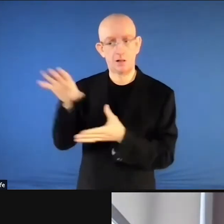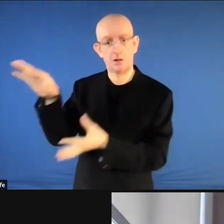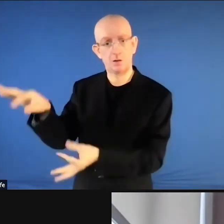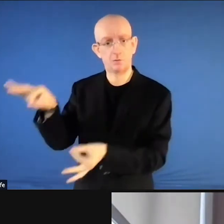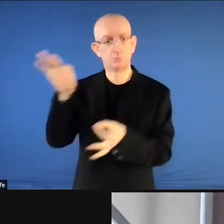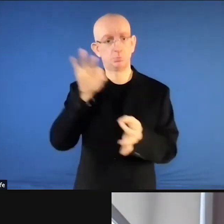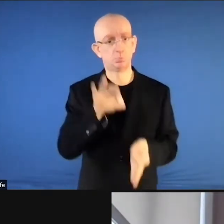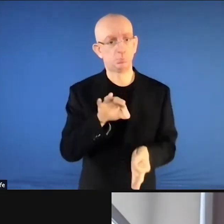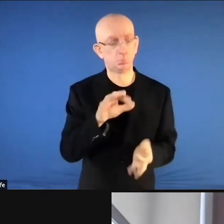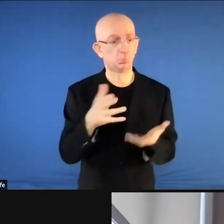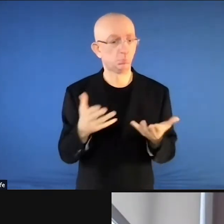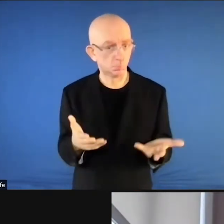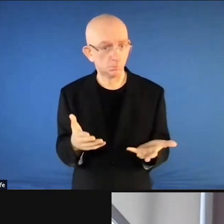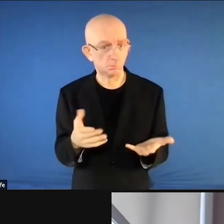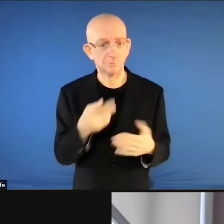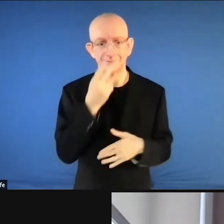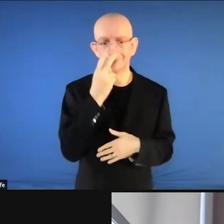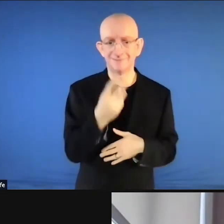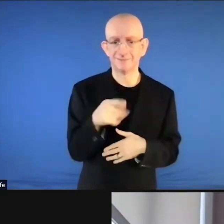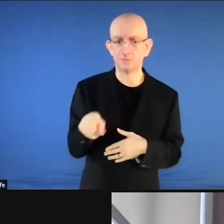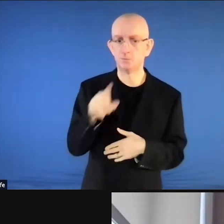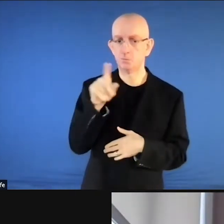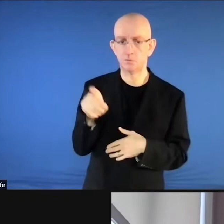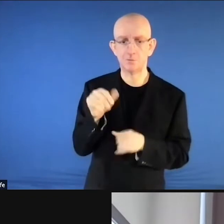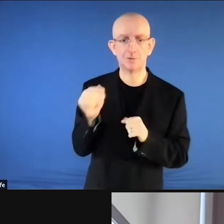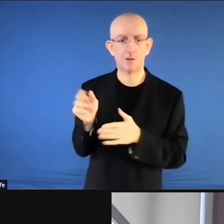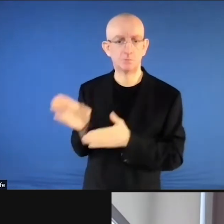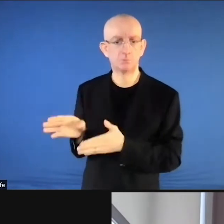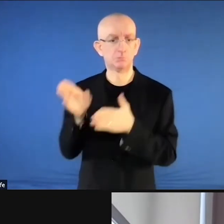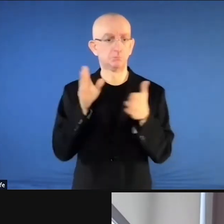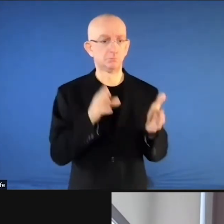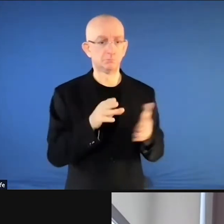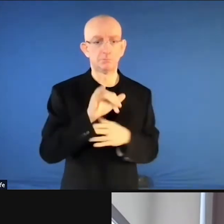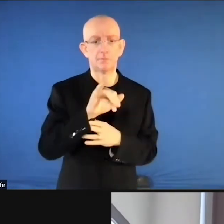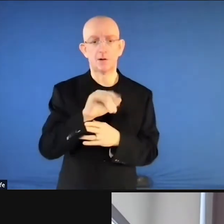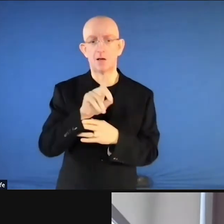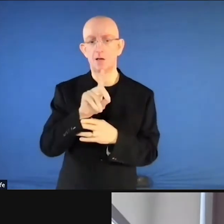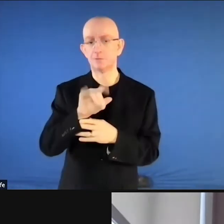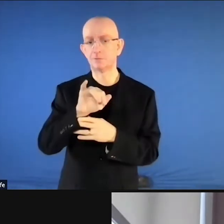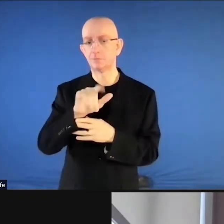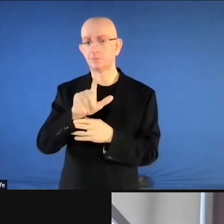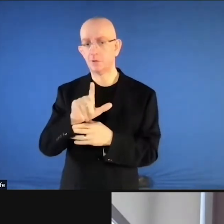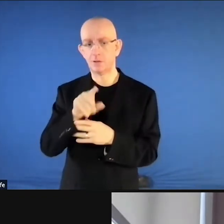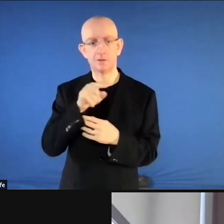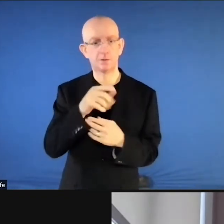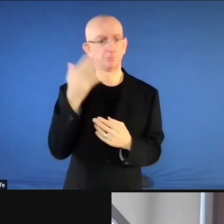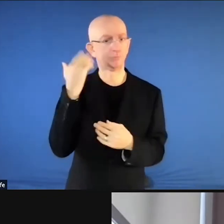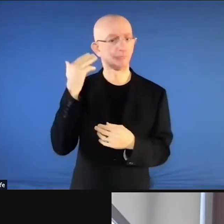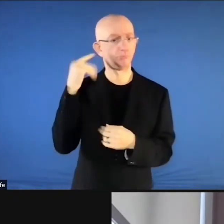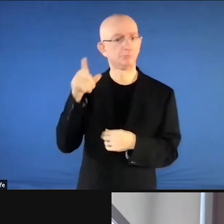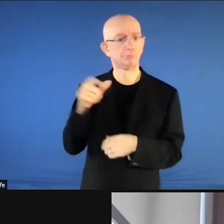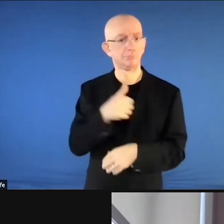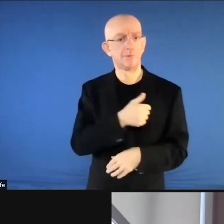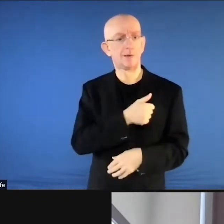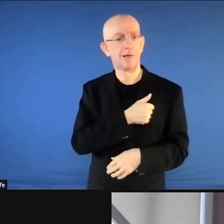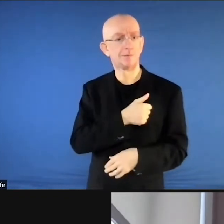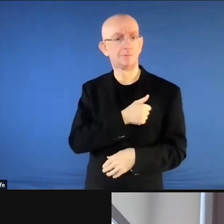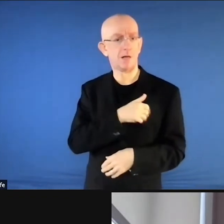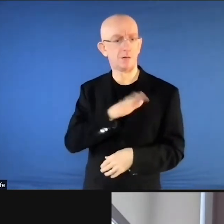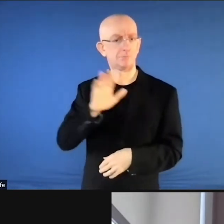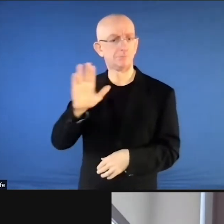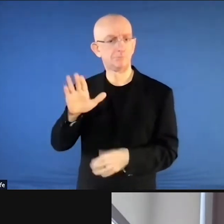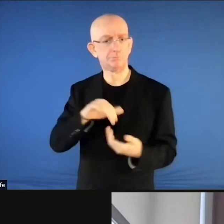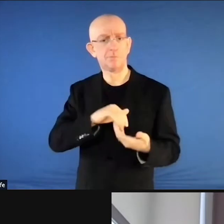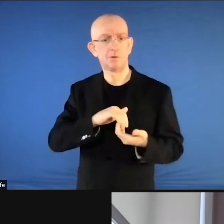involved in drafting that association's ethical guidelines, which also, of course, helped inform the development of the IASFM Code